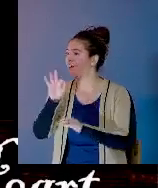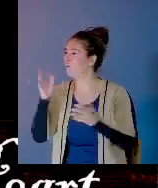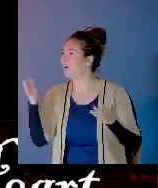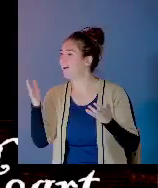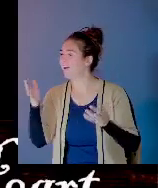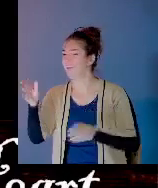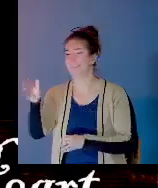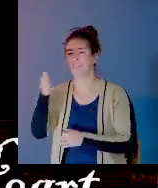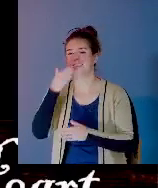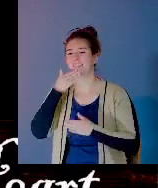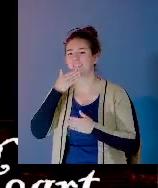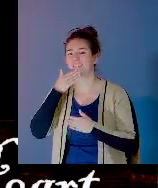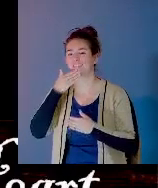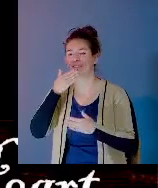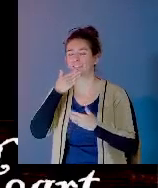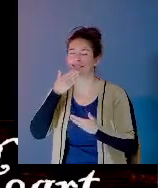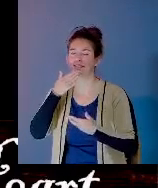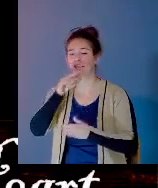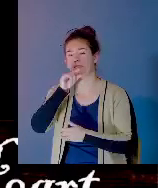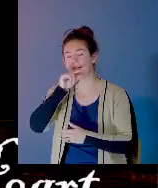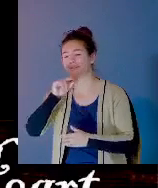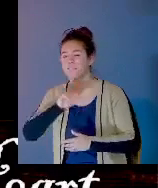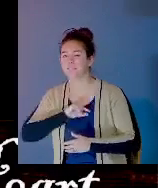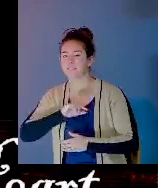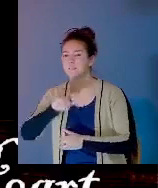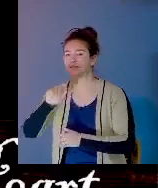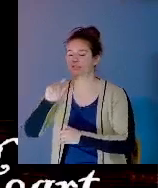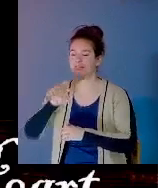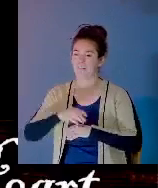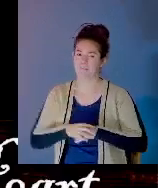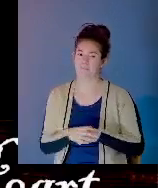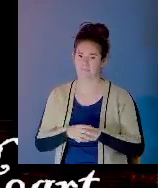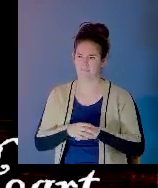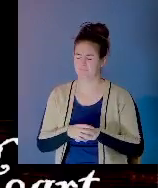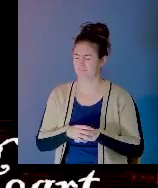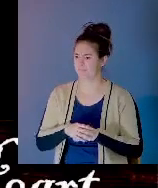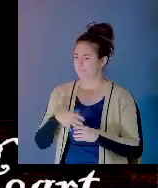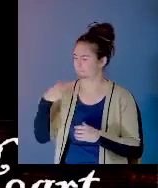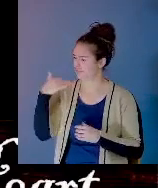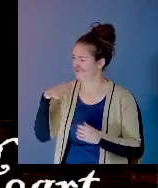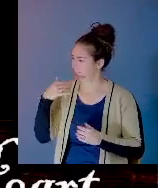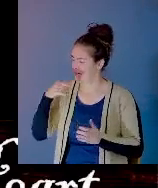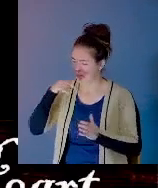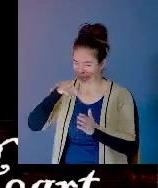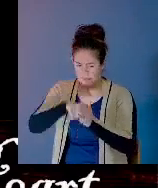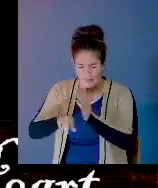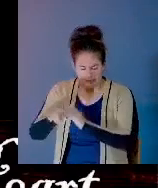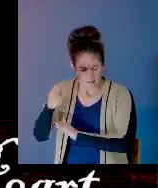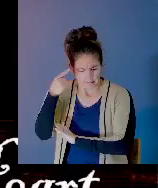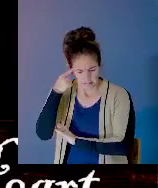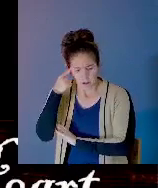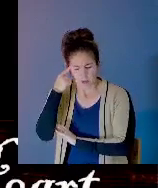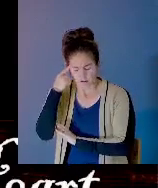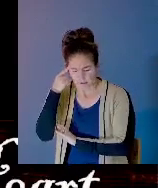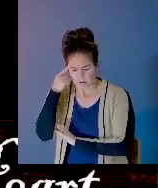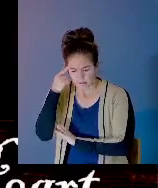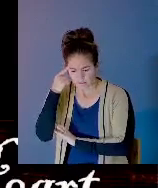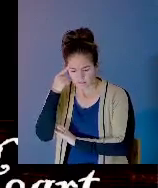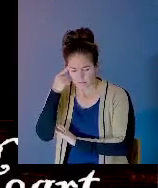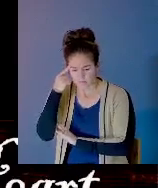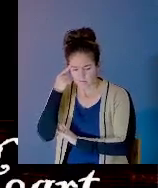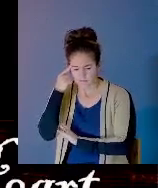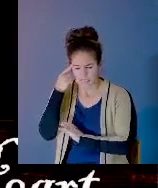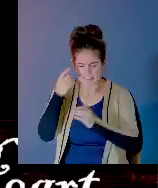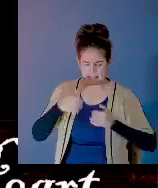Thanksgiving. Man, the depth of that thought, of that phrase, the sacrifices of Thanksgiving revealed